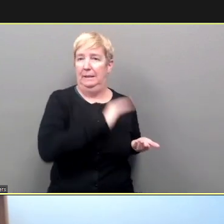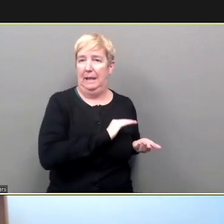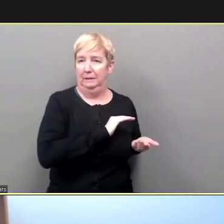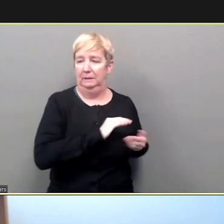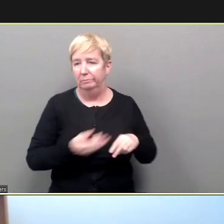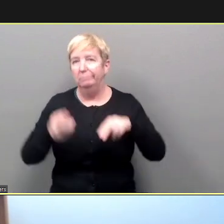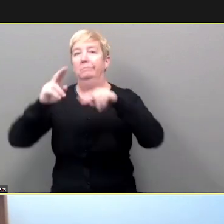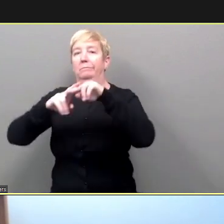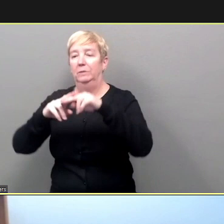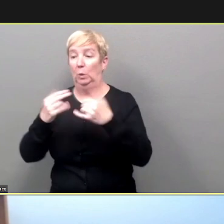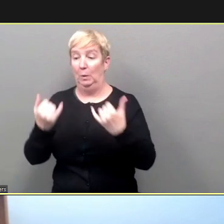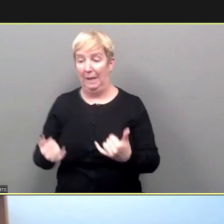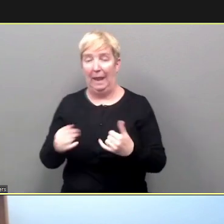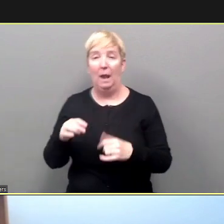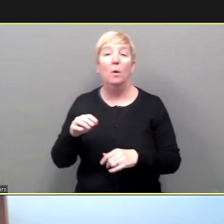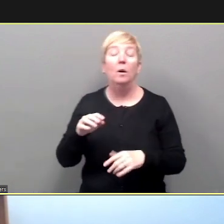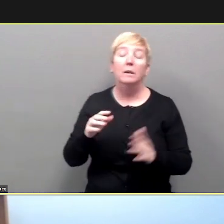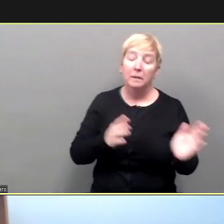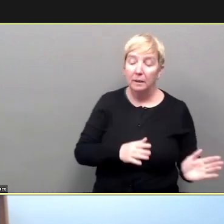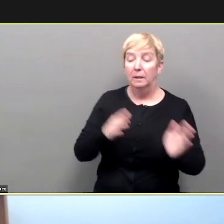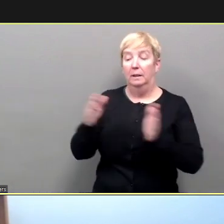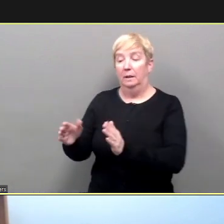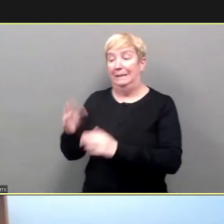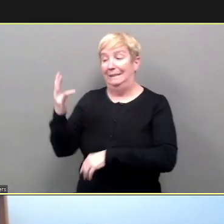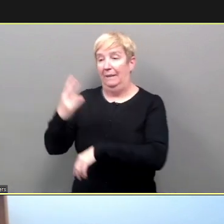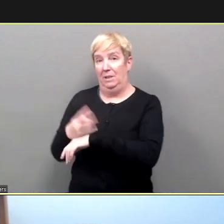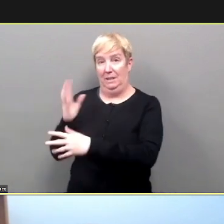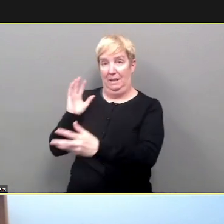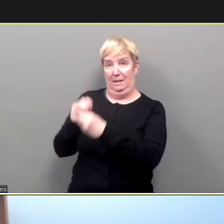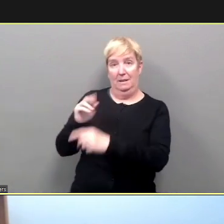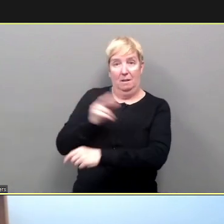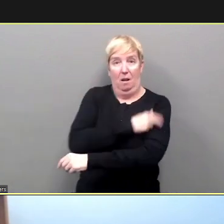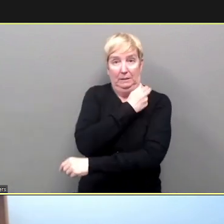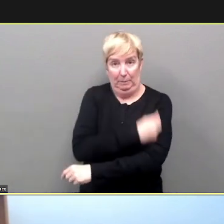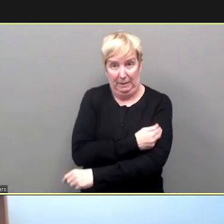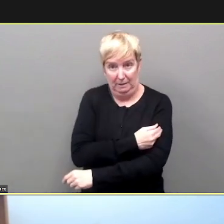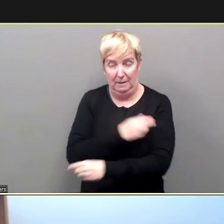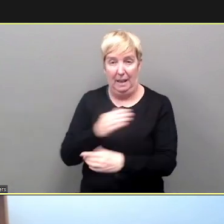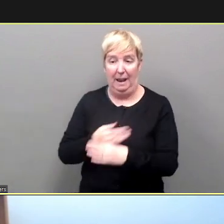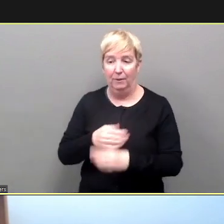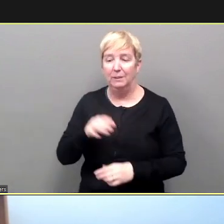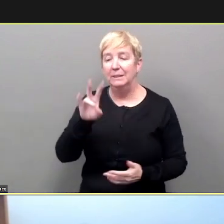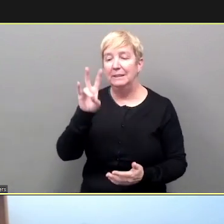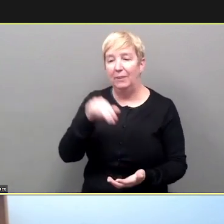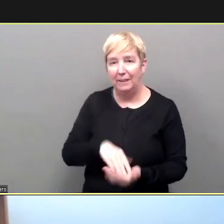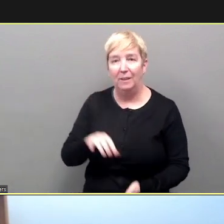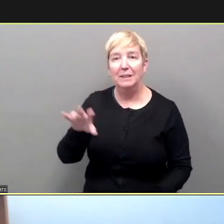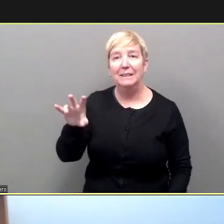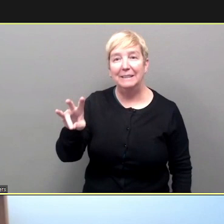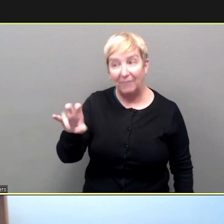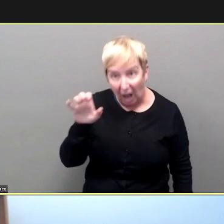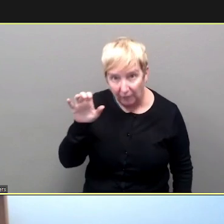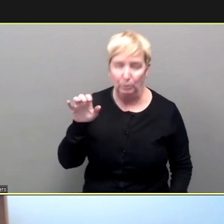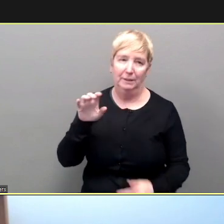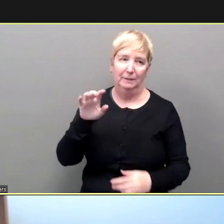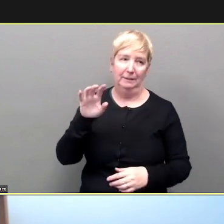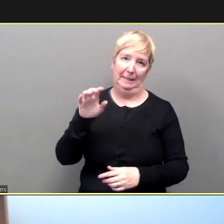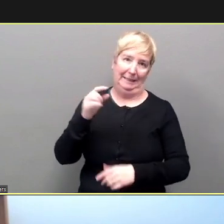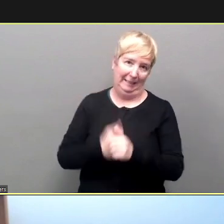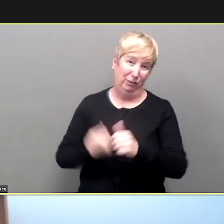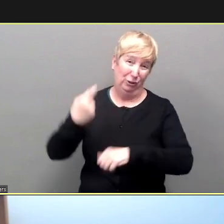current 7-day average of hospital admissions is about 7,800 a day, and this is up